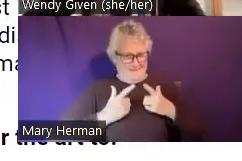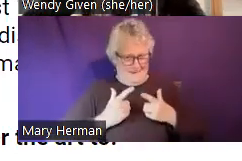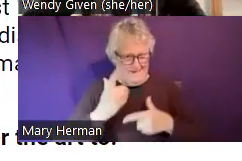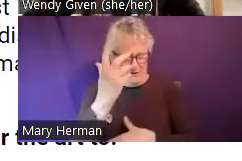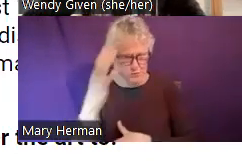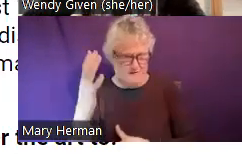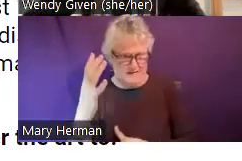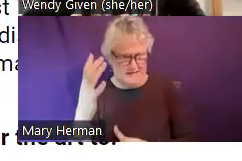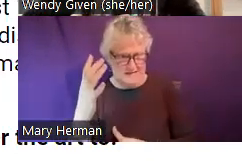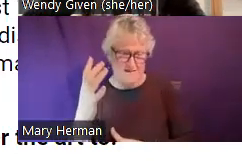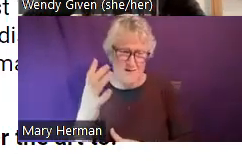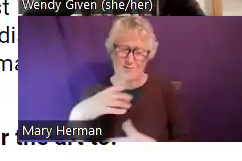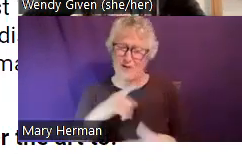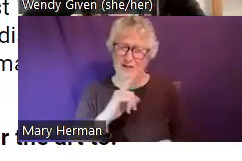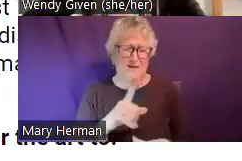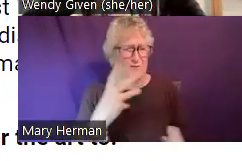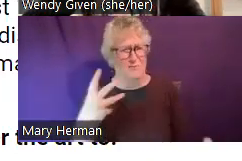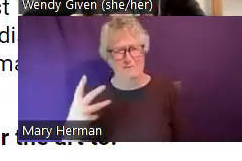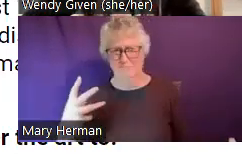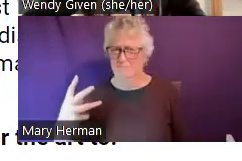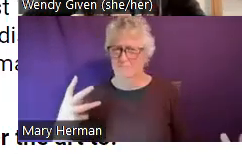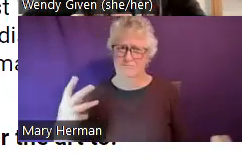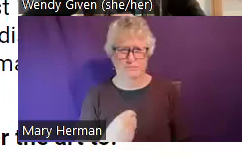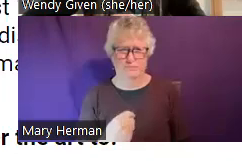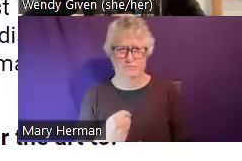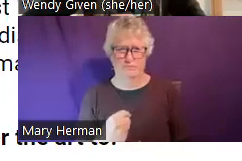Matt, excuse me. Yeah. There was a question